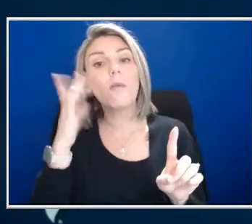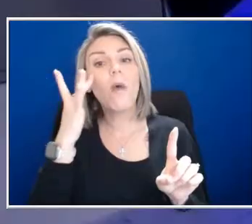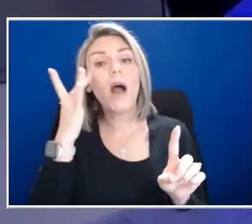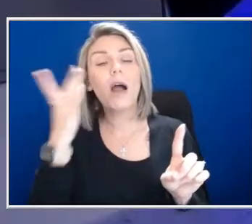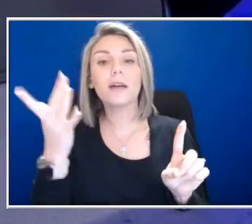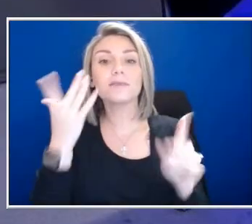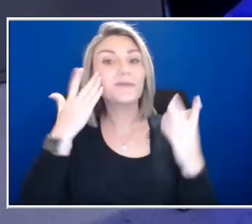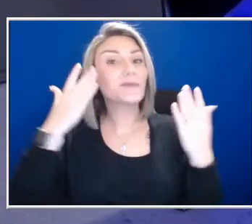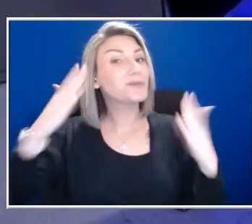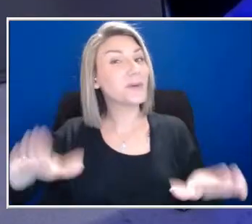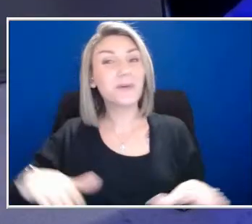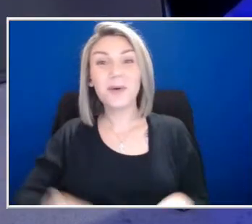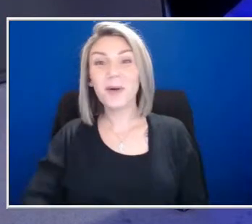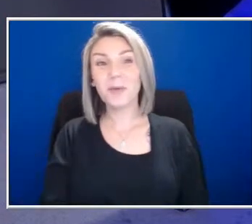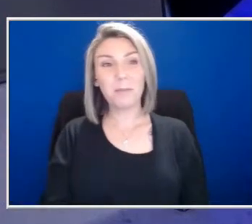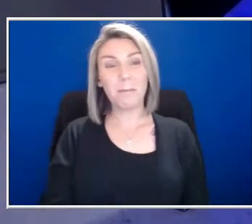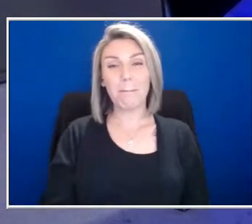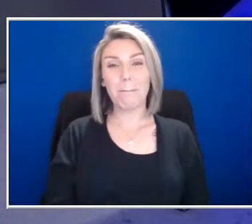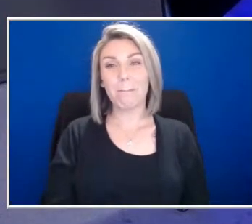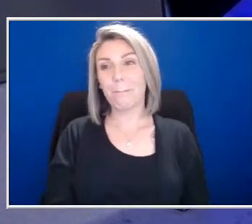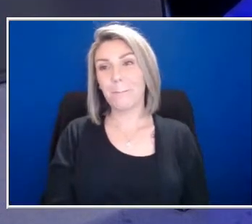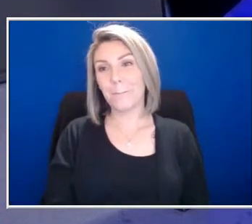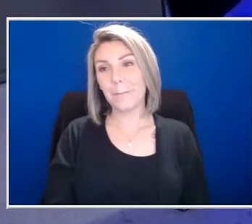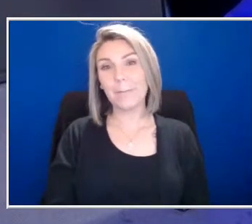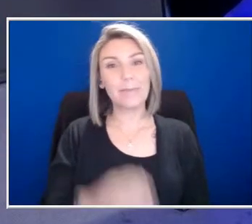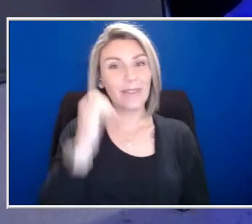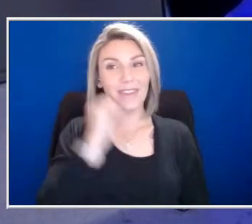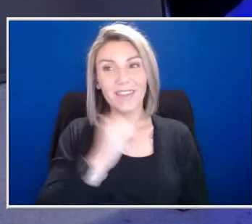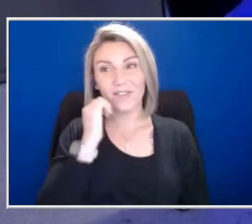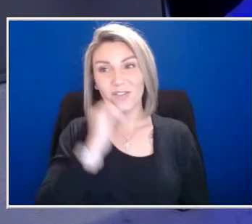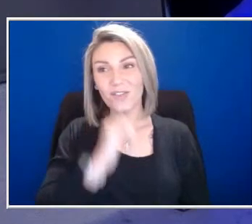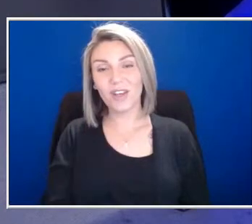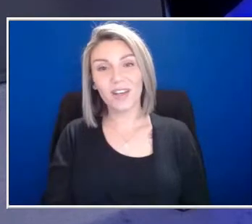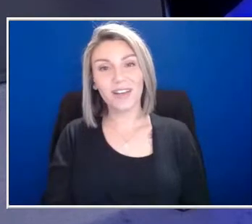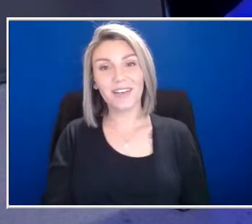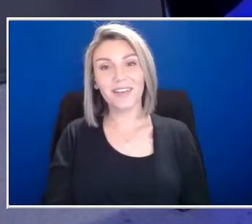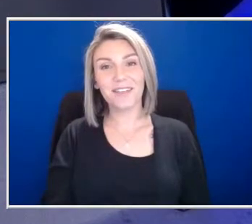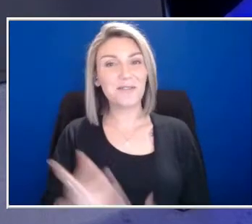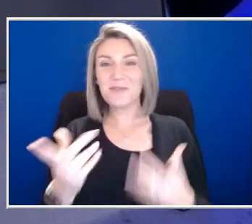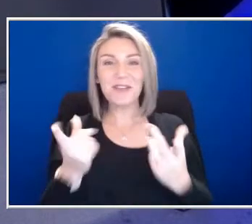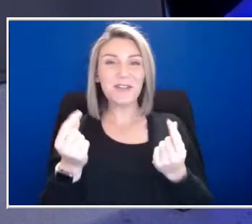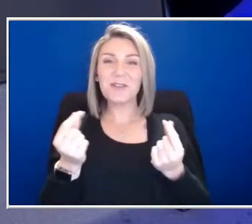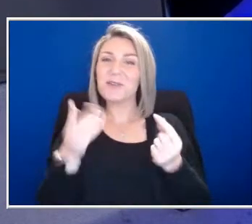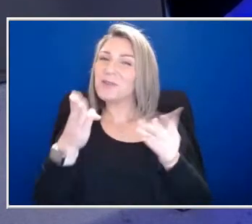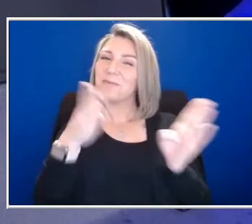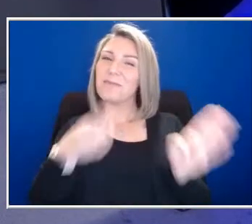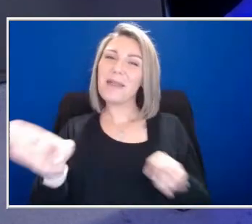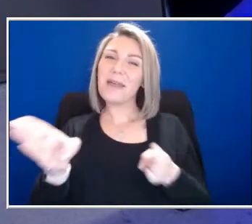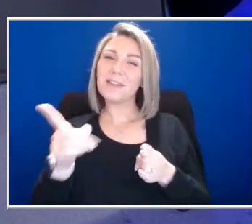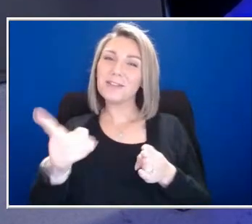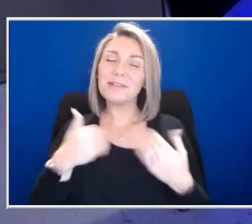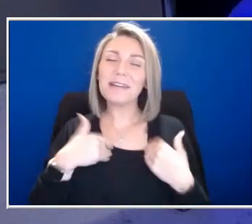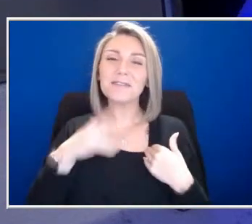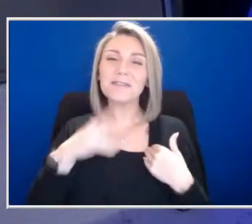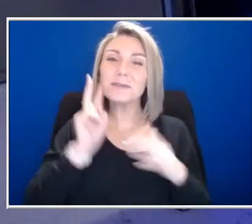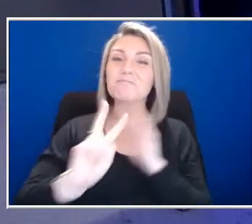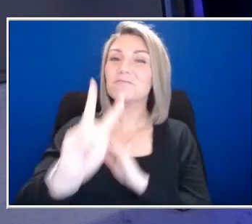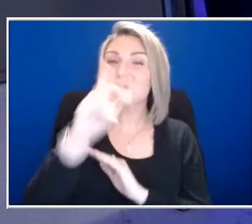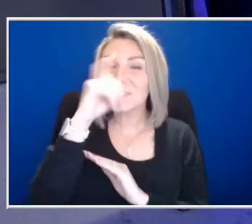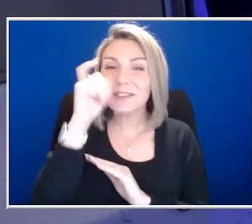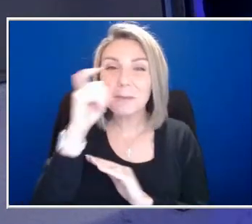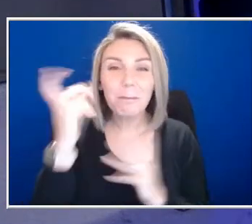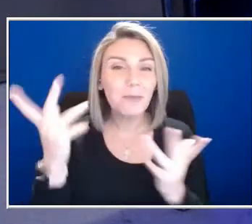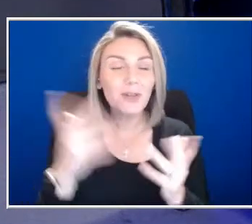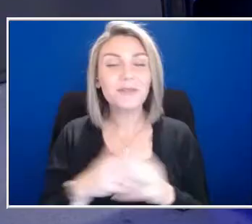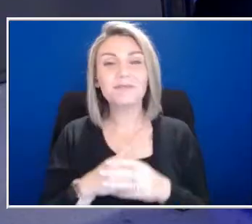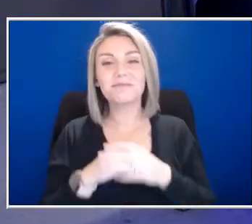know. You don't know. Every day. Yep. What are you doing? What plans do you have? You said you're looking forward to summer. What are you and the Well, I mean,